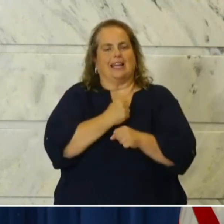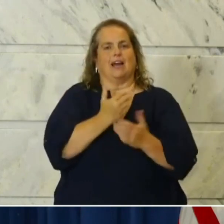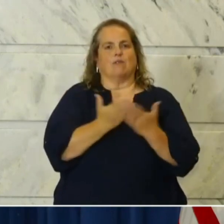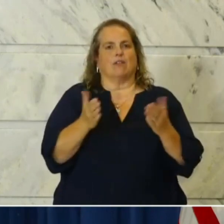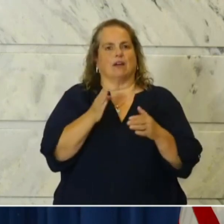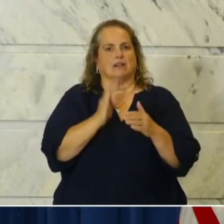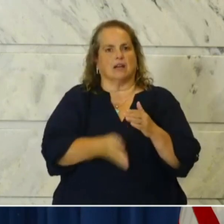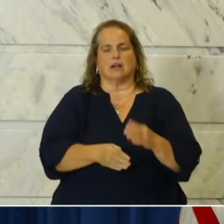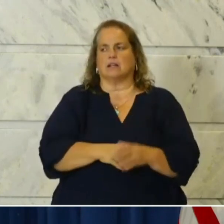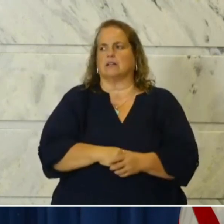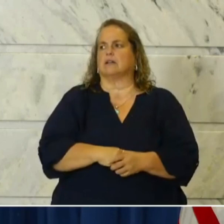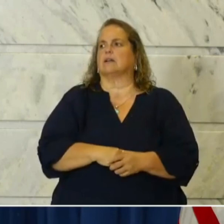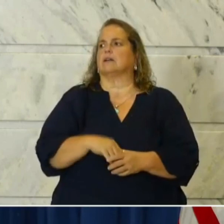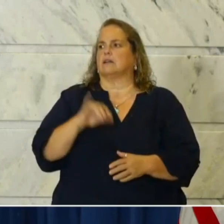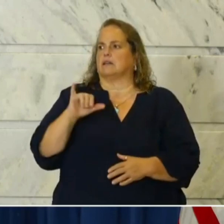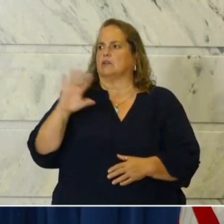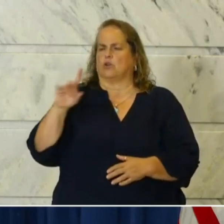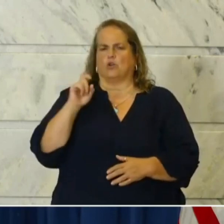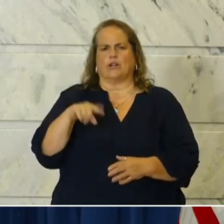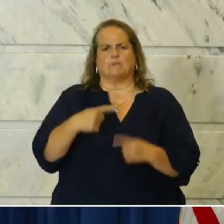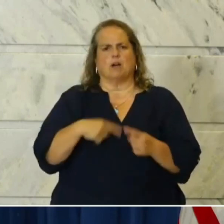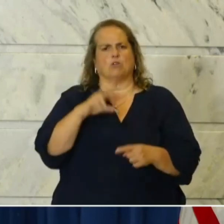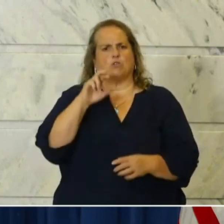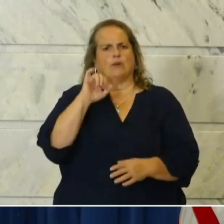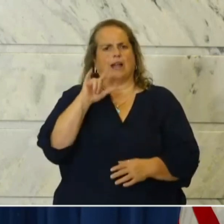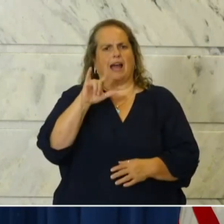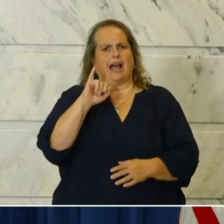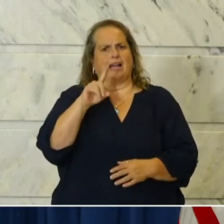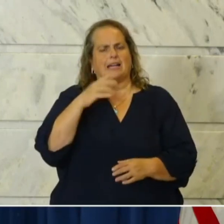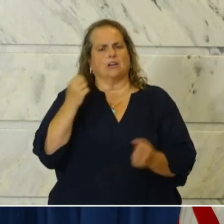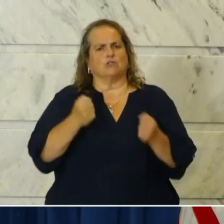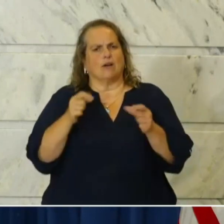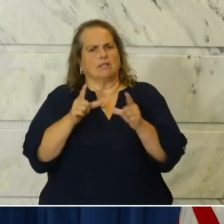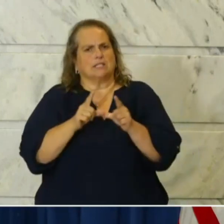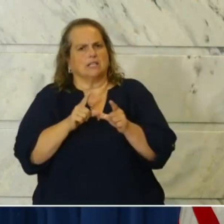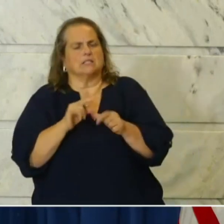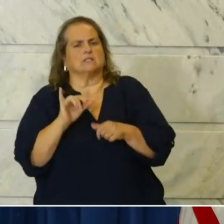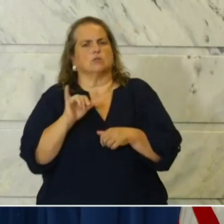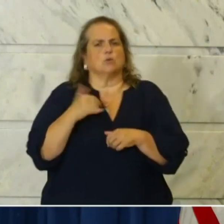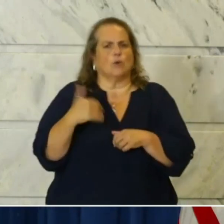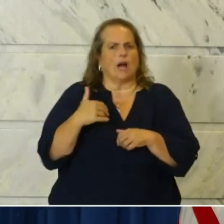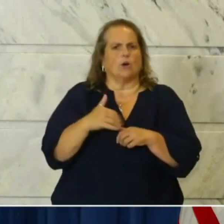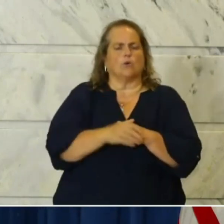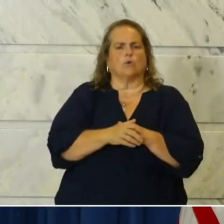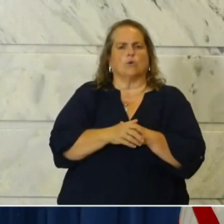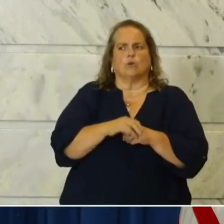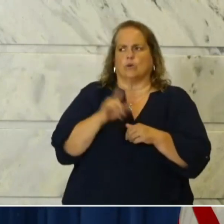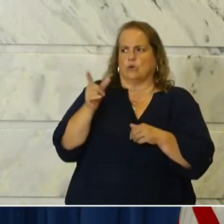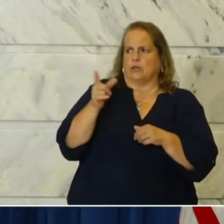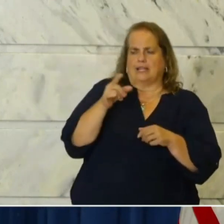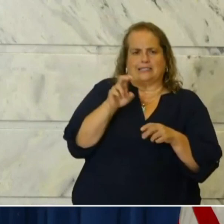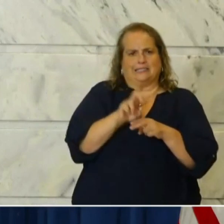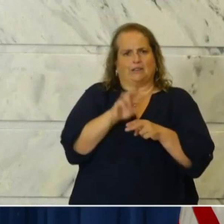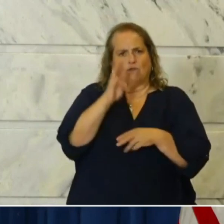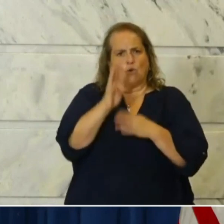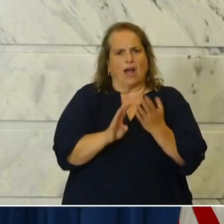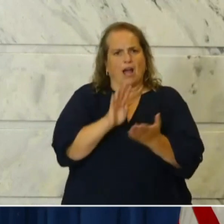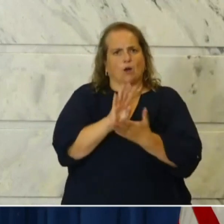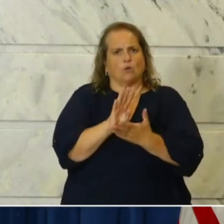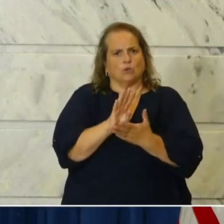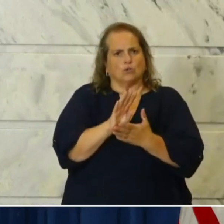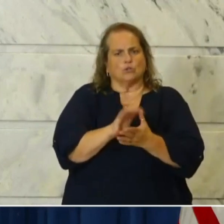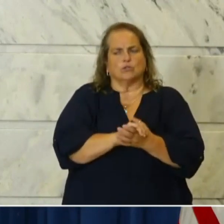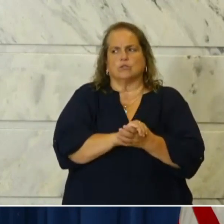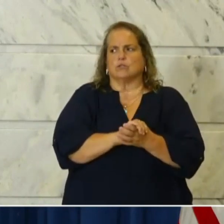The question is about real ID and driver's licenses, and apparently Joe had to sit for 4 hours in an E-Town office.